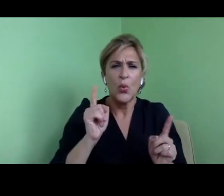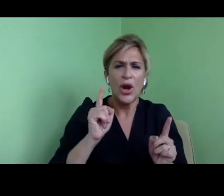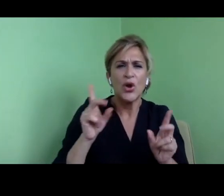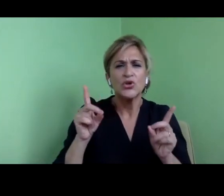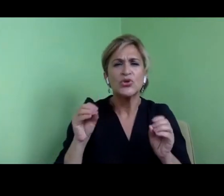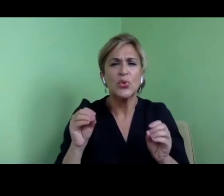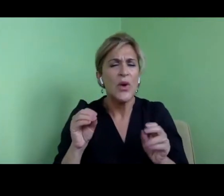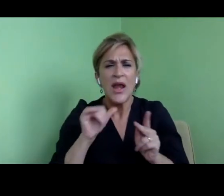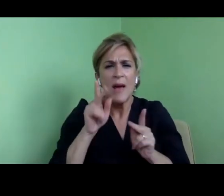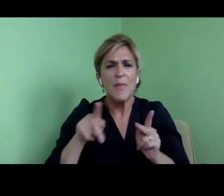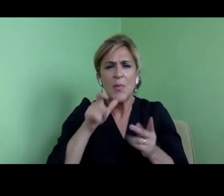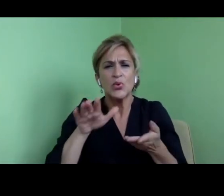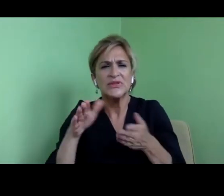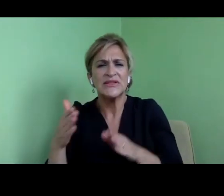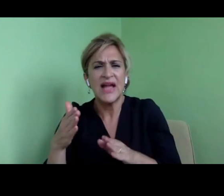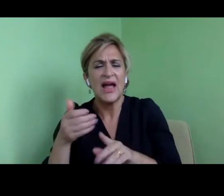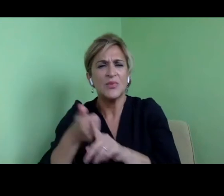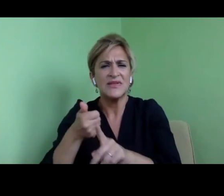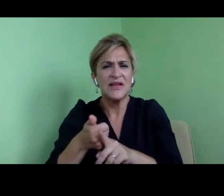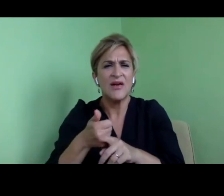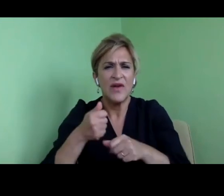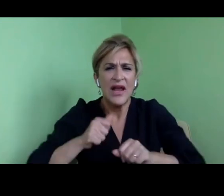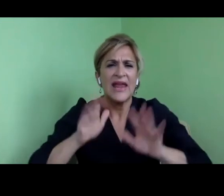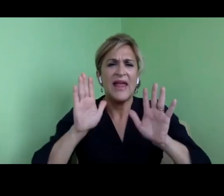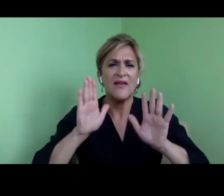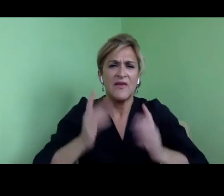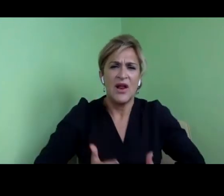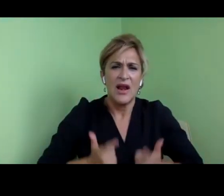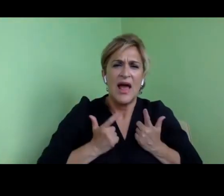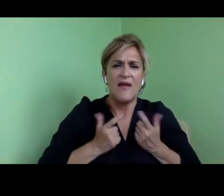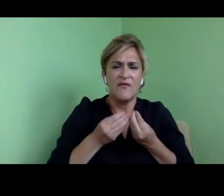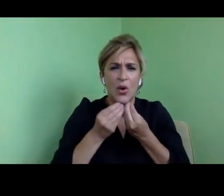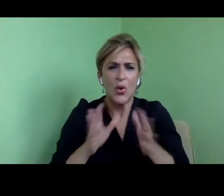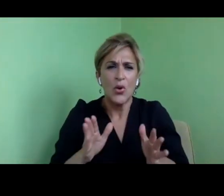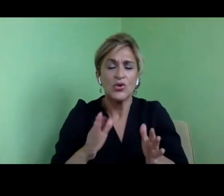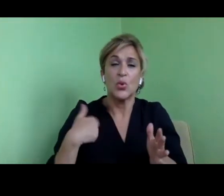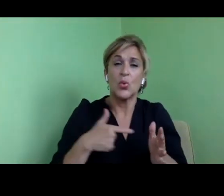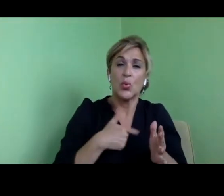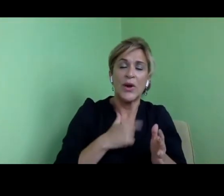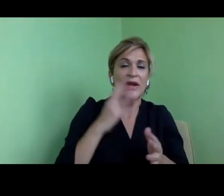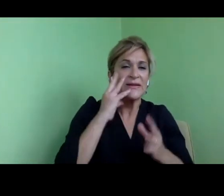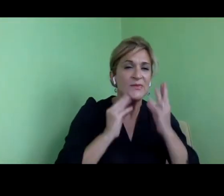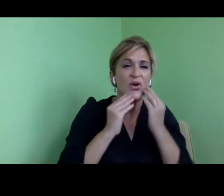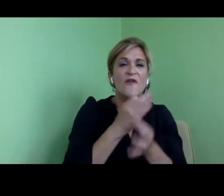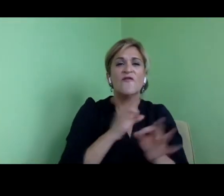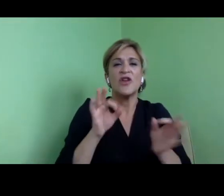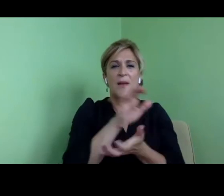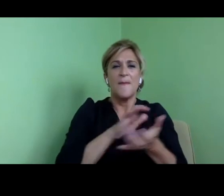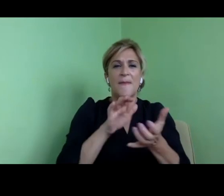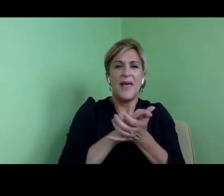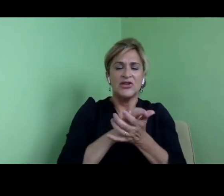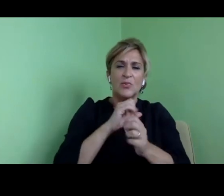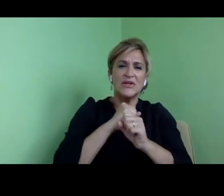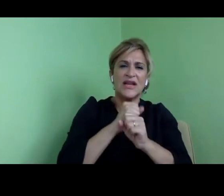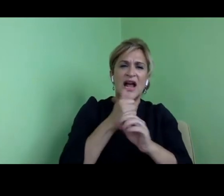martyrs who gave and lost lives so that we now can enjoy freedoms of marriage and protection under lawless.